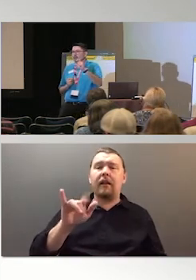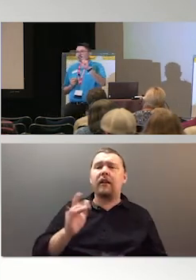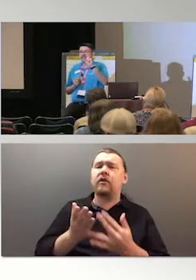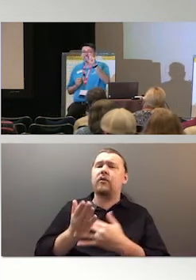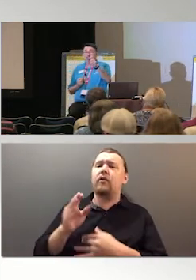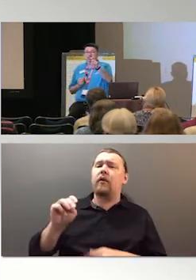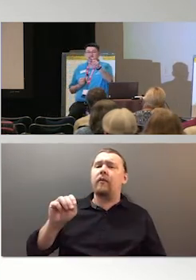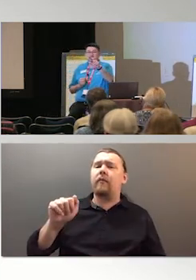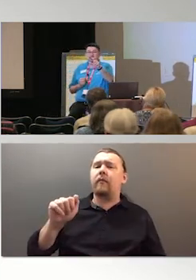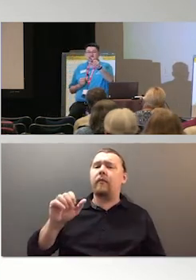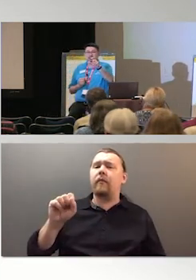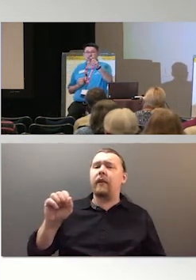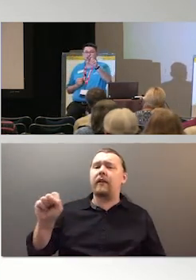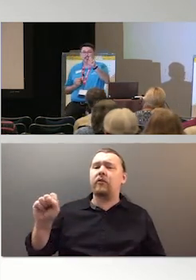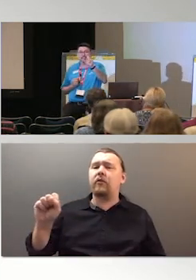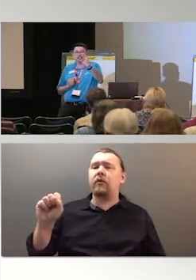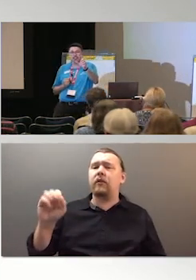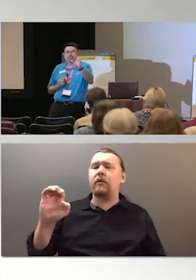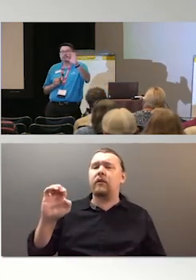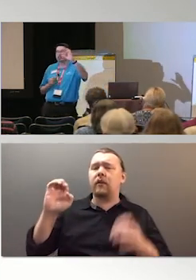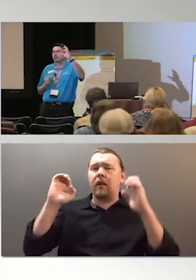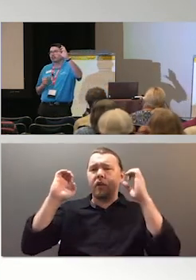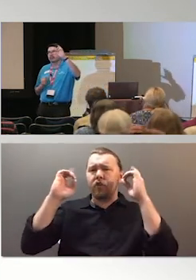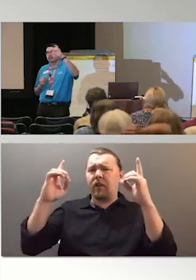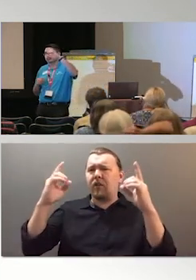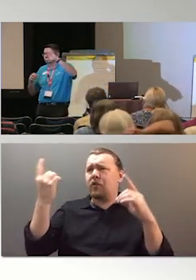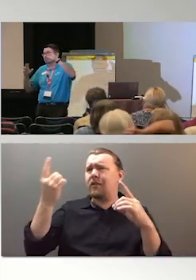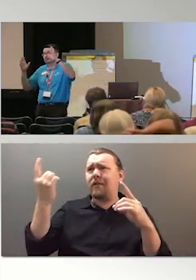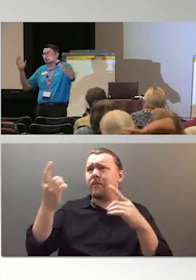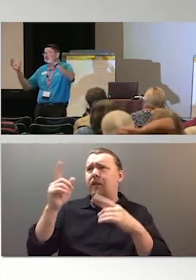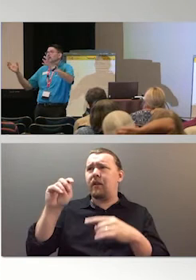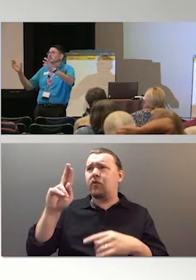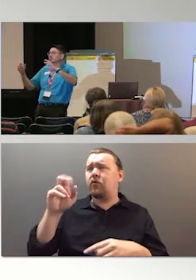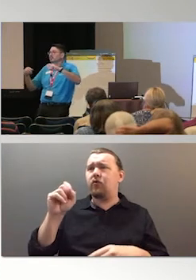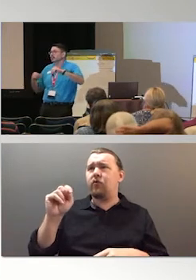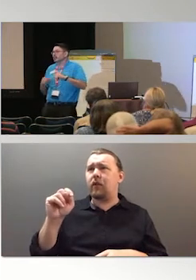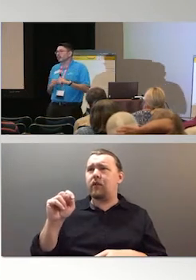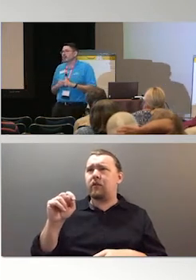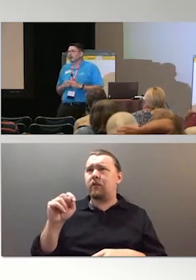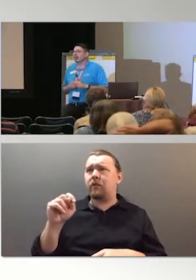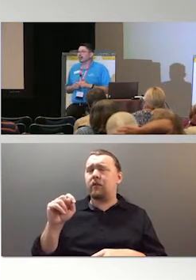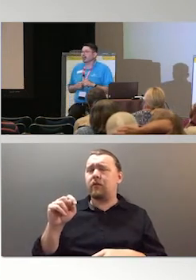through Massachusetts Education something Trust.